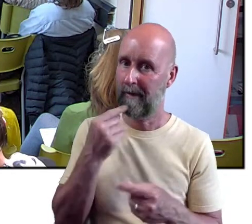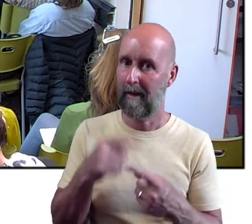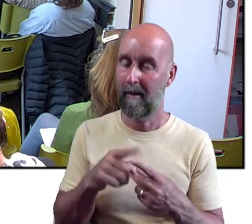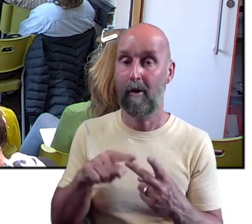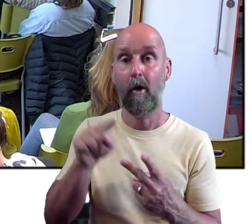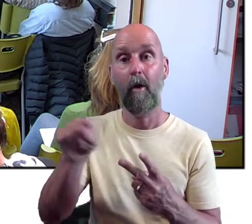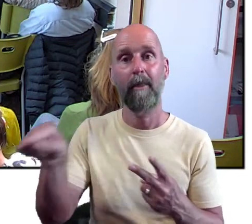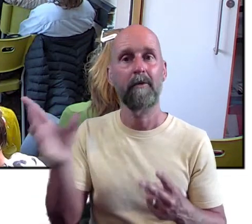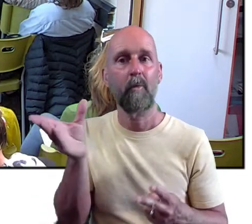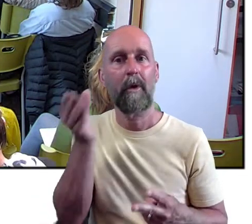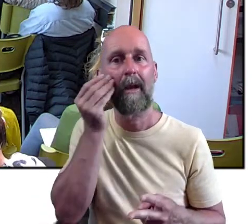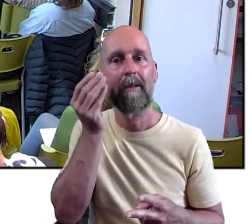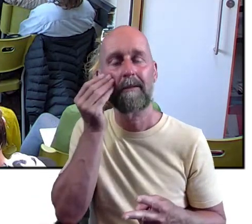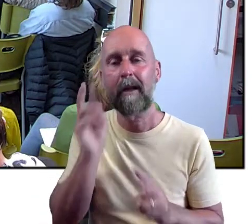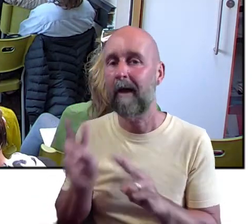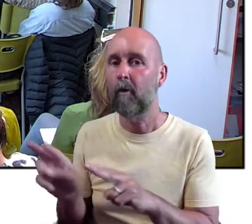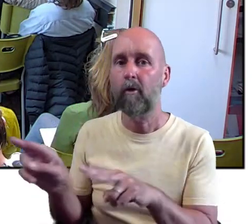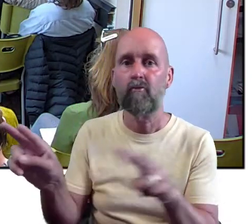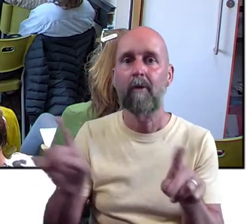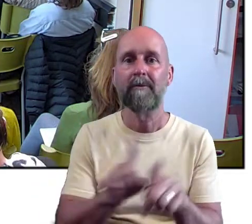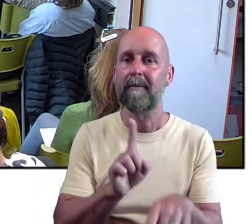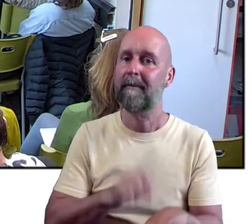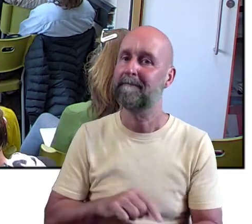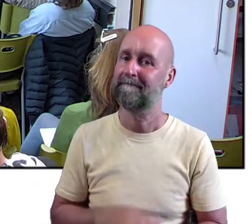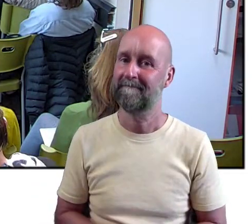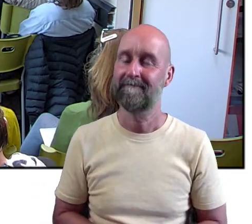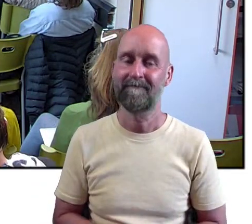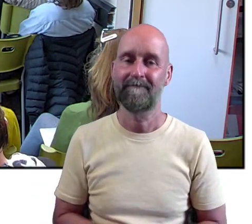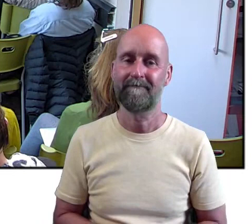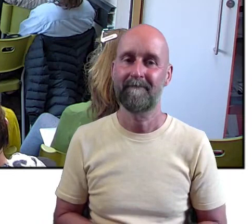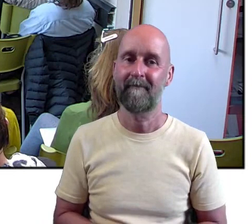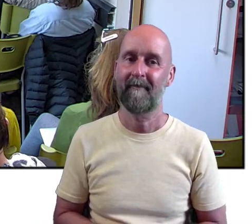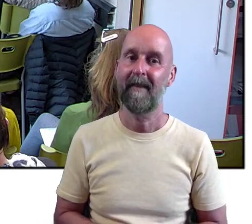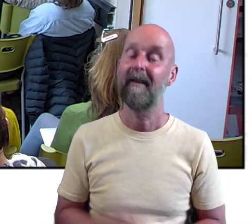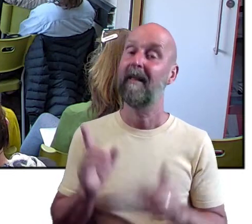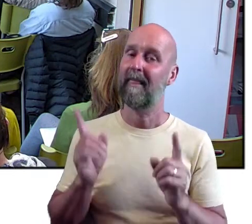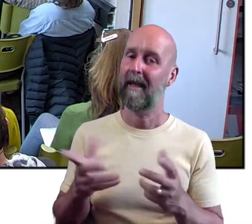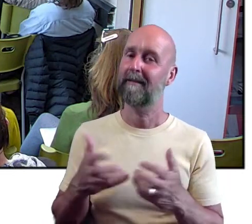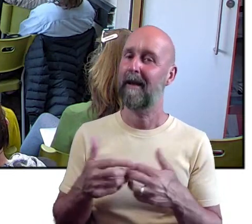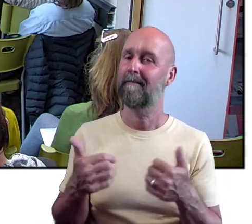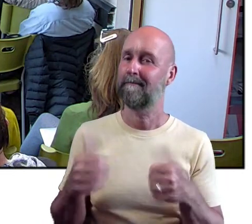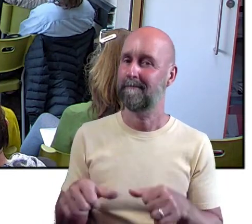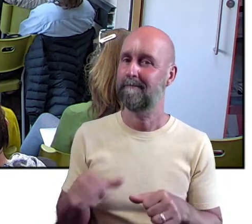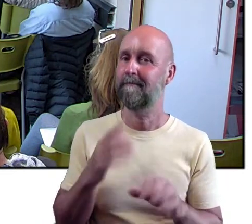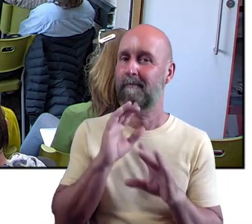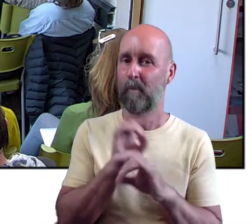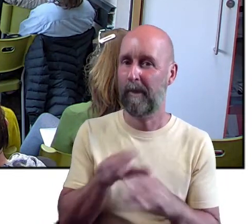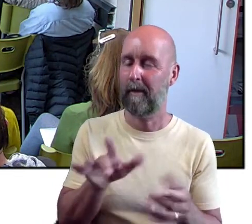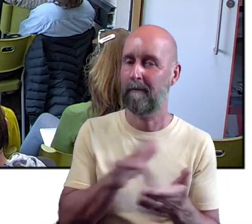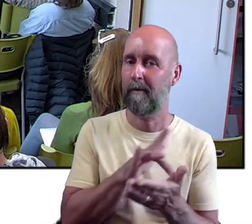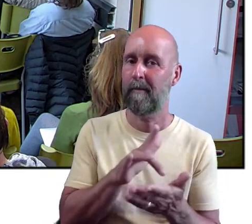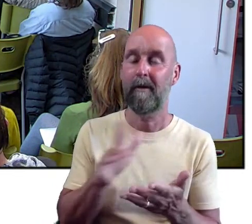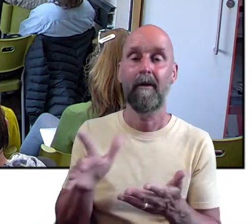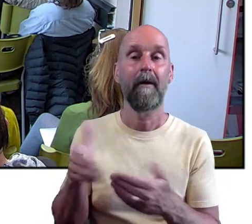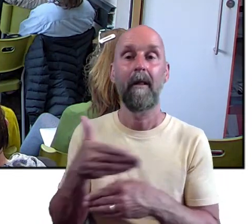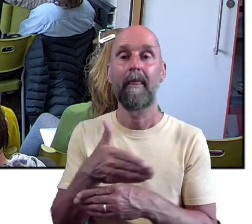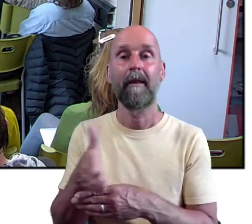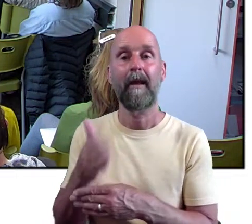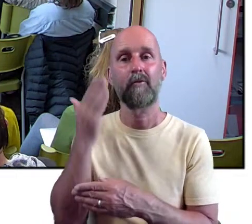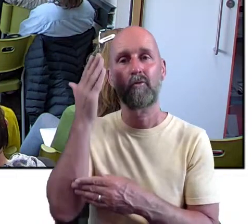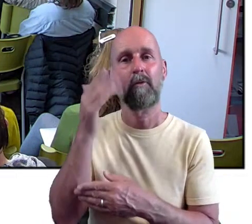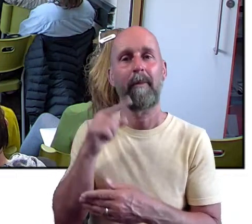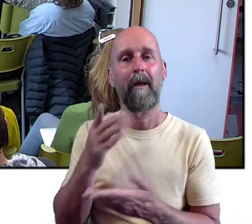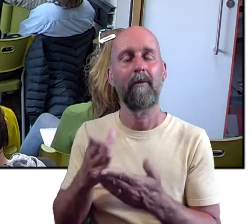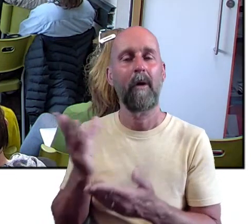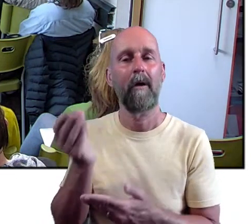and like look around at the same time. So that's how I sort of got around it in that one. In the Gates to Dreamland, you only really need like an audio device that